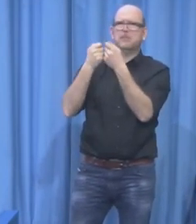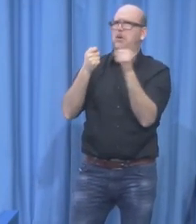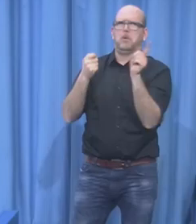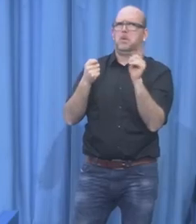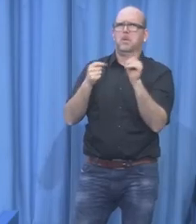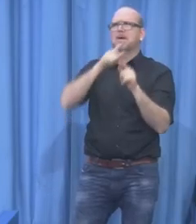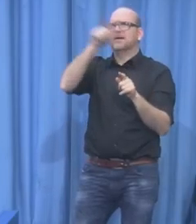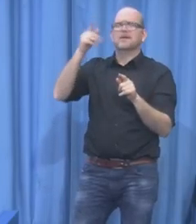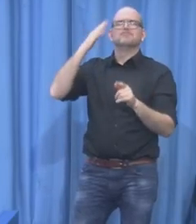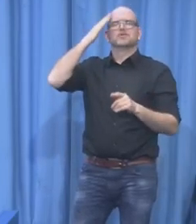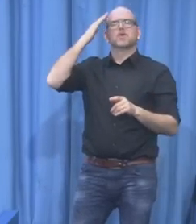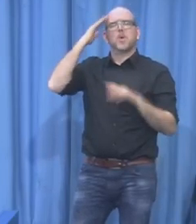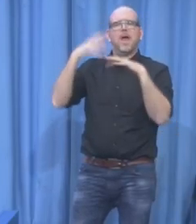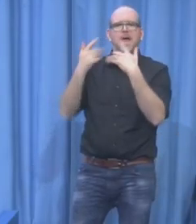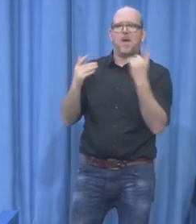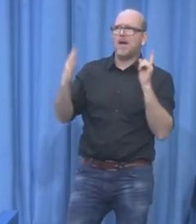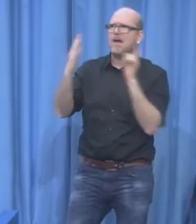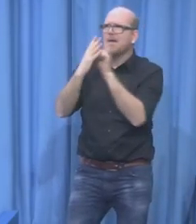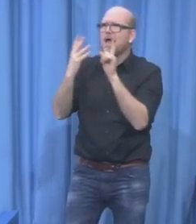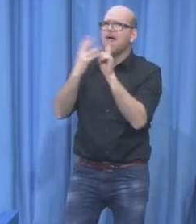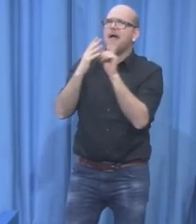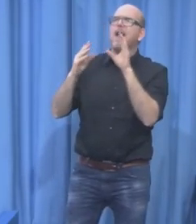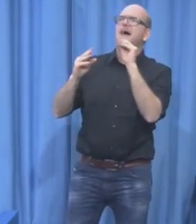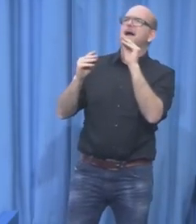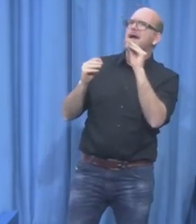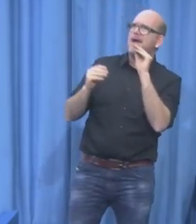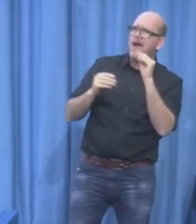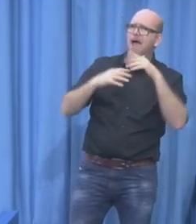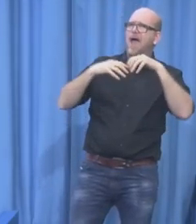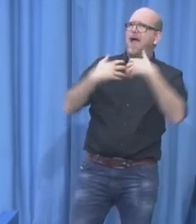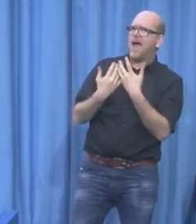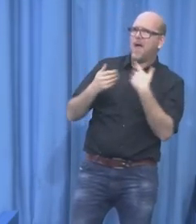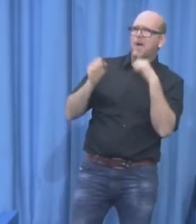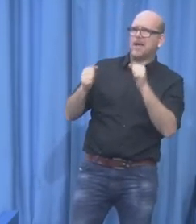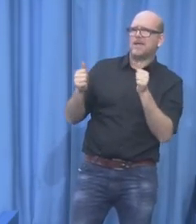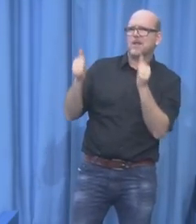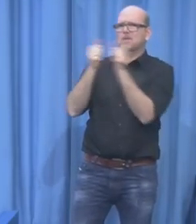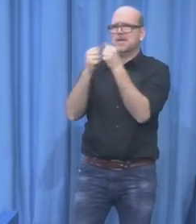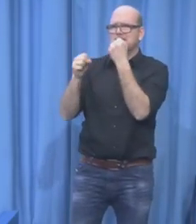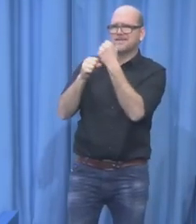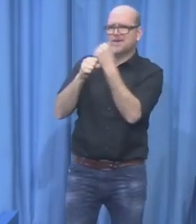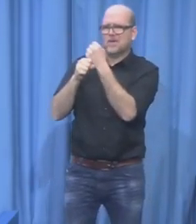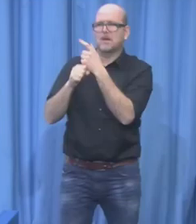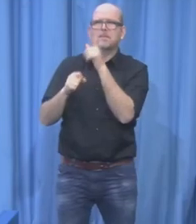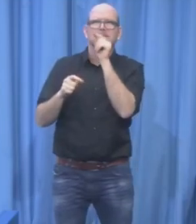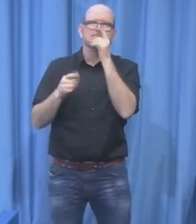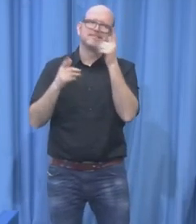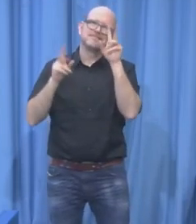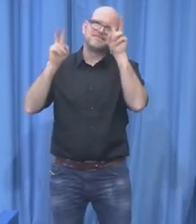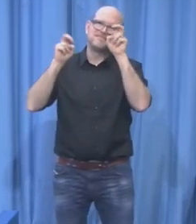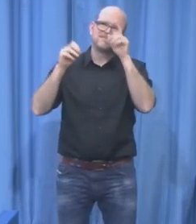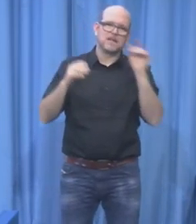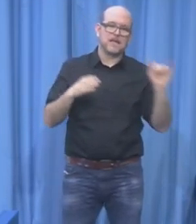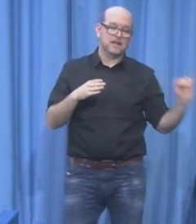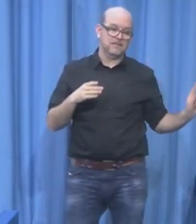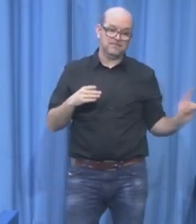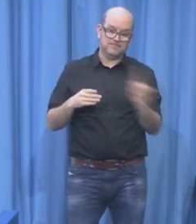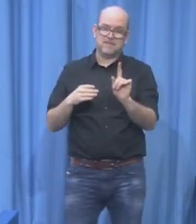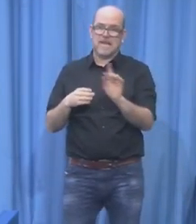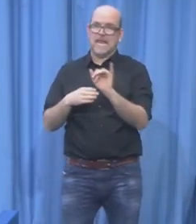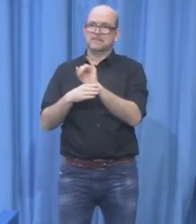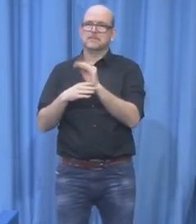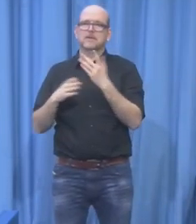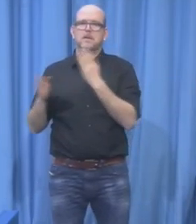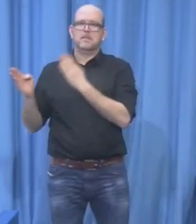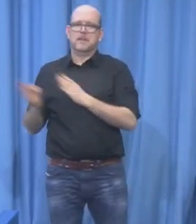will introduce the person to the work. And then the coordinator's big job is to develop natural supports so that the individuals themselves stand